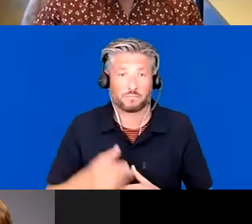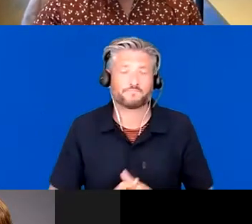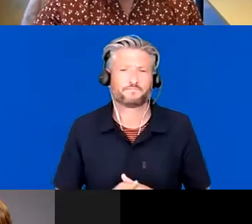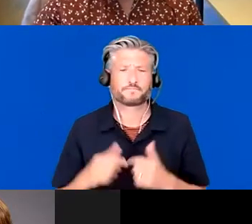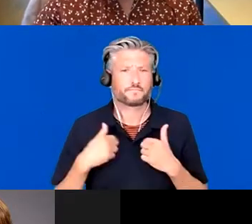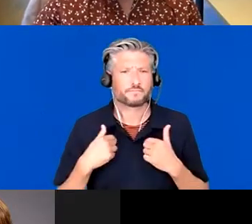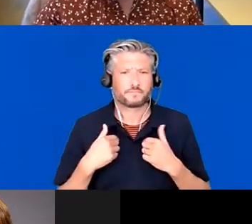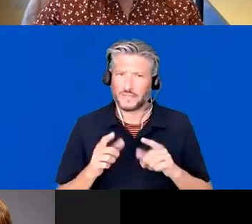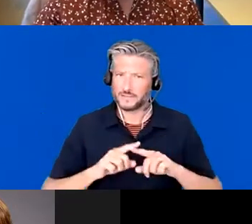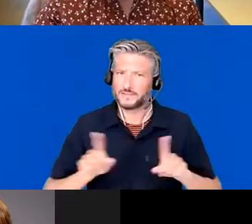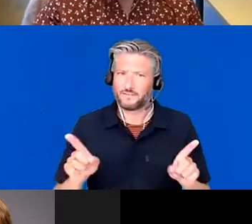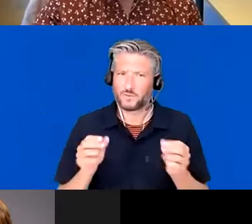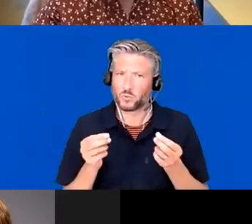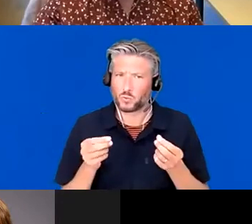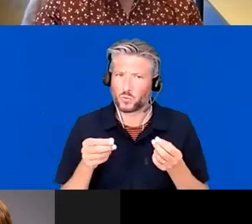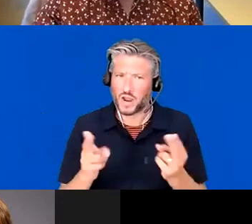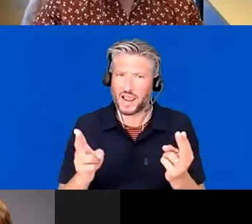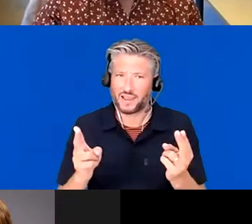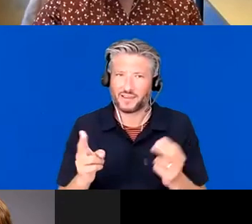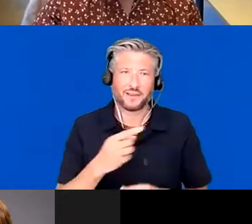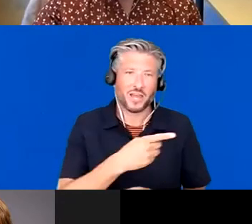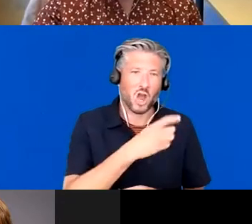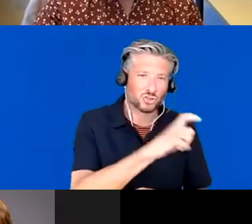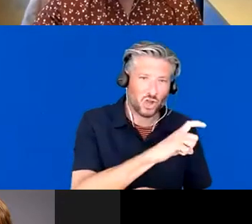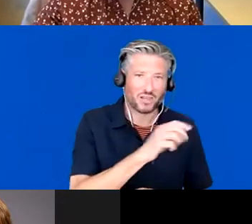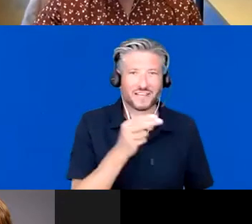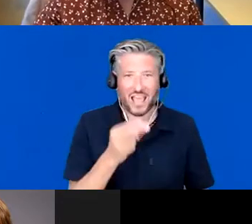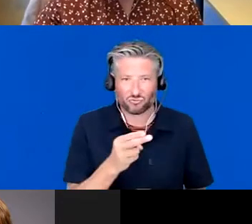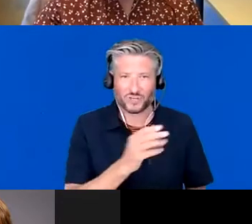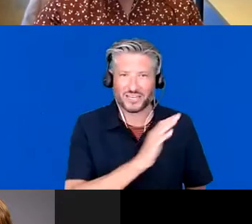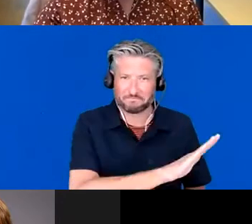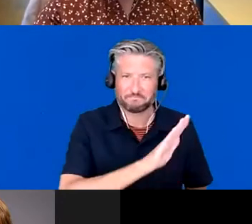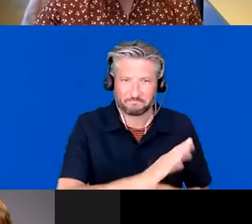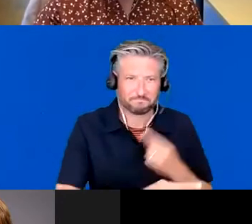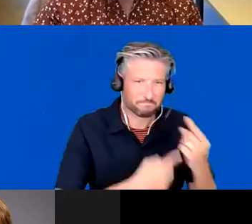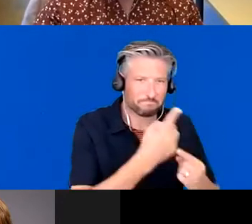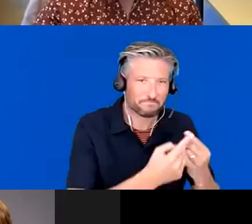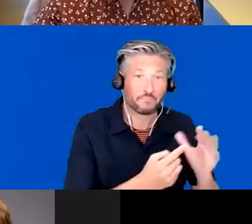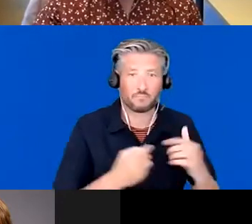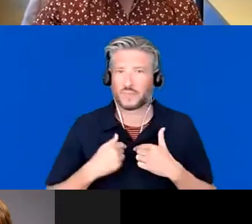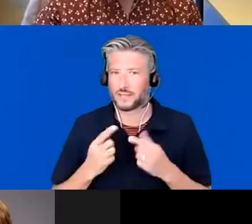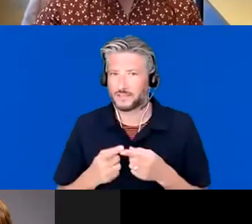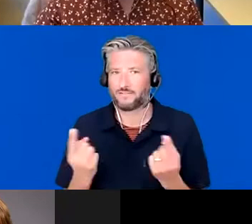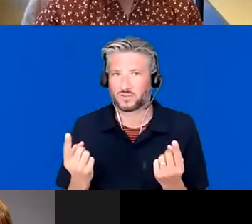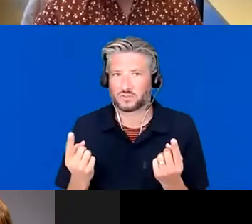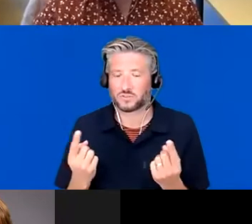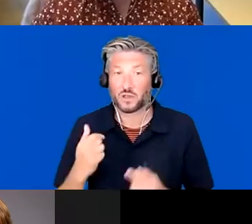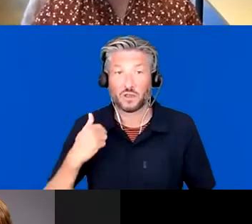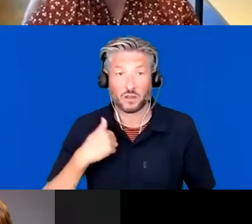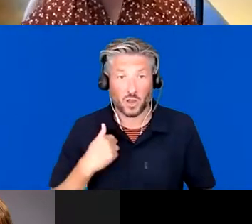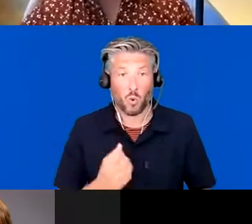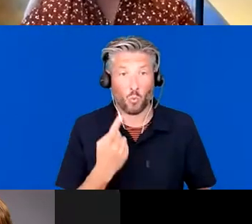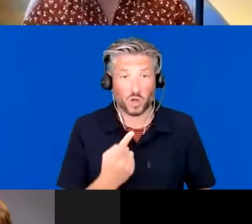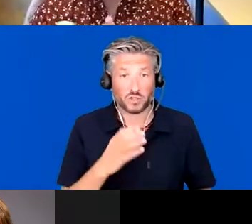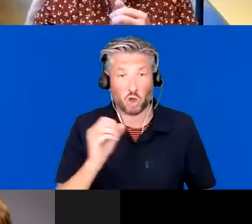route than Charlotte and Henry did, which is we decided that we're going to go fully live. And the idea was to sort